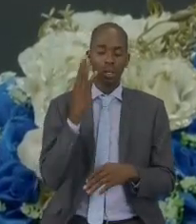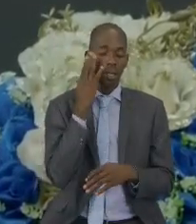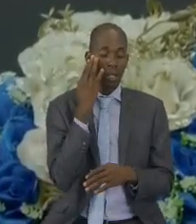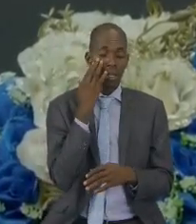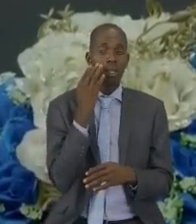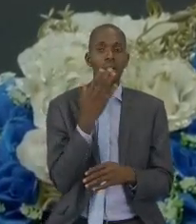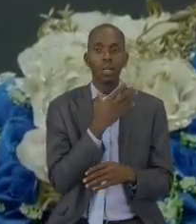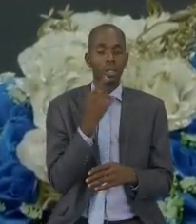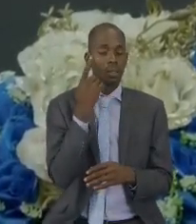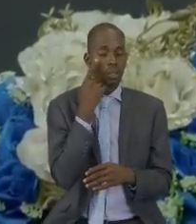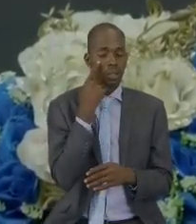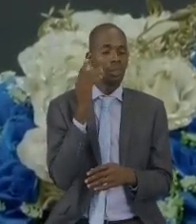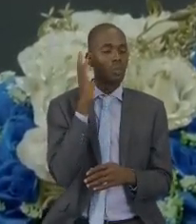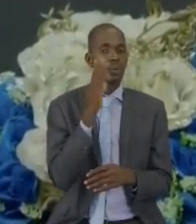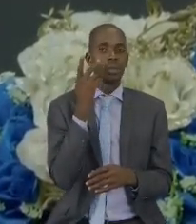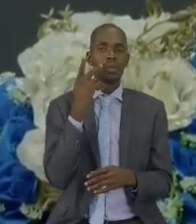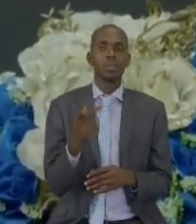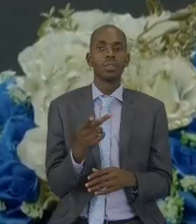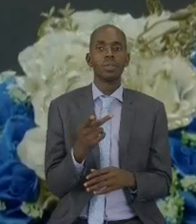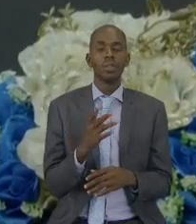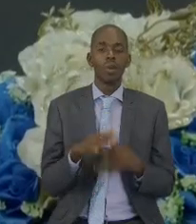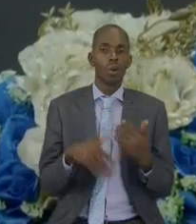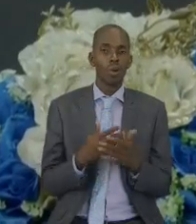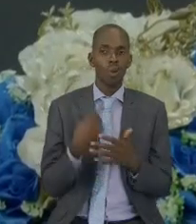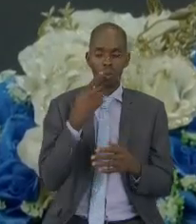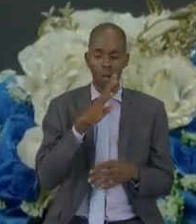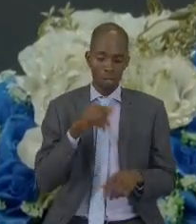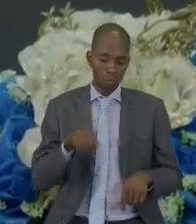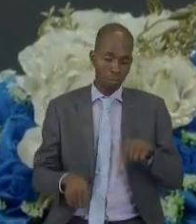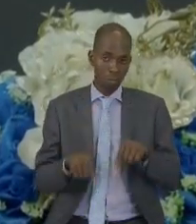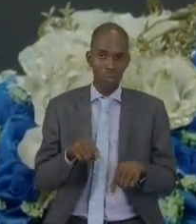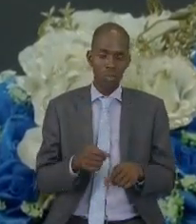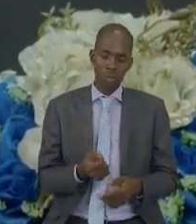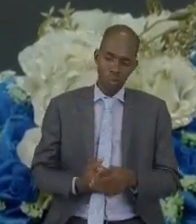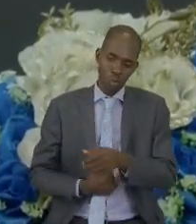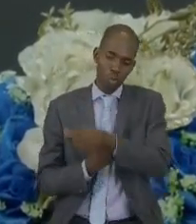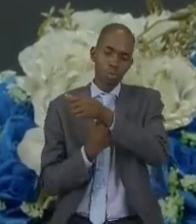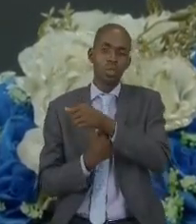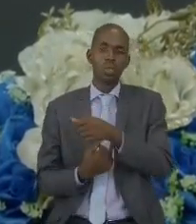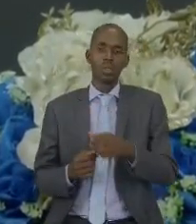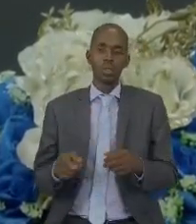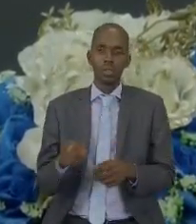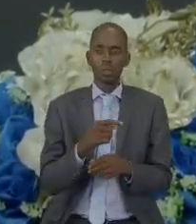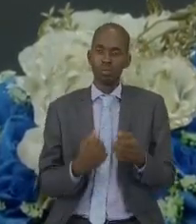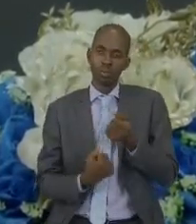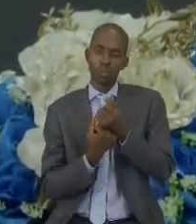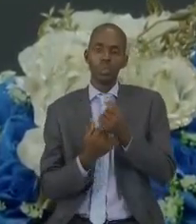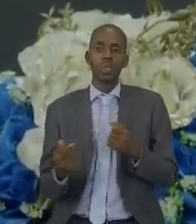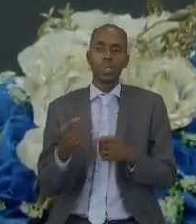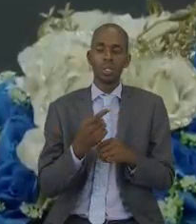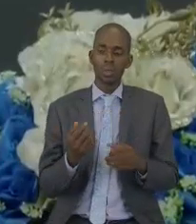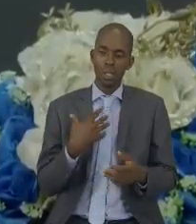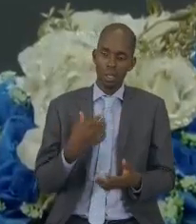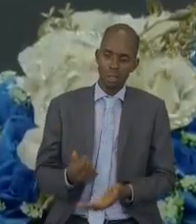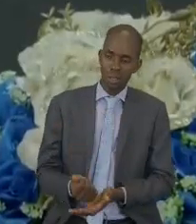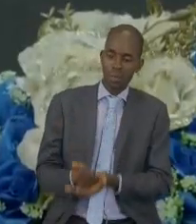will see. Those who are lame, give them your hand, just raise them,